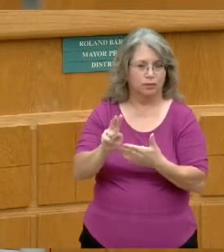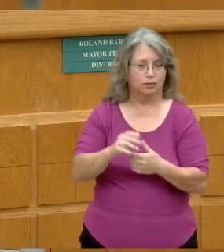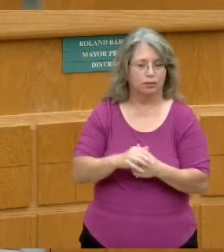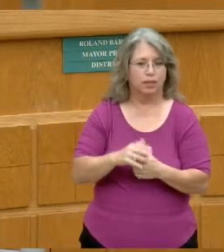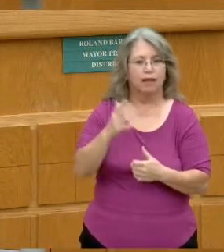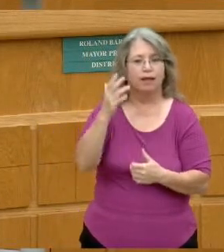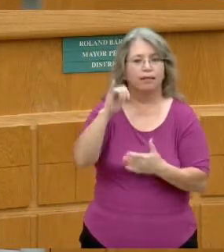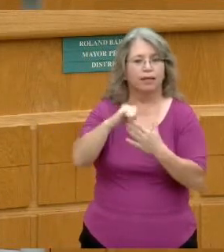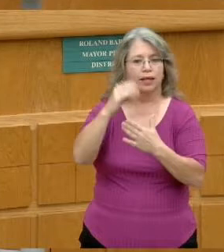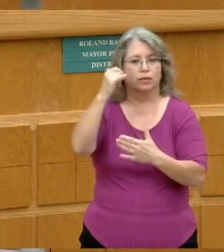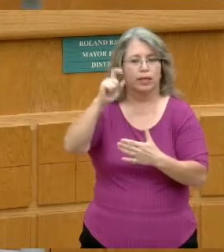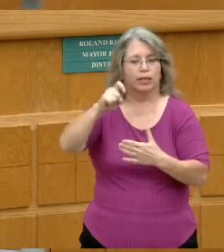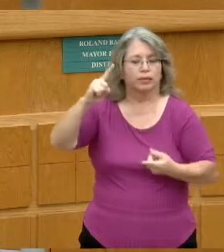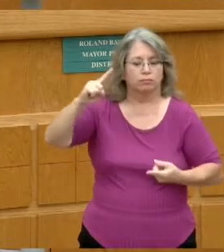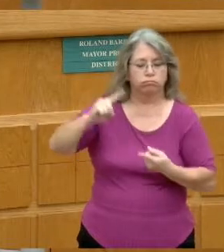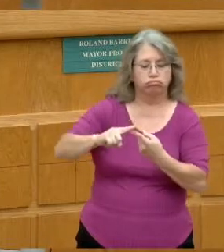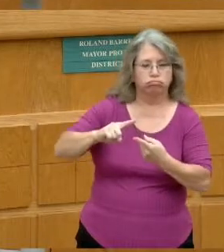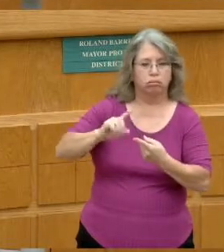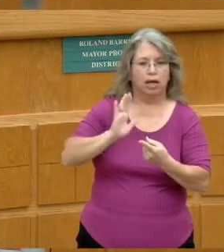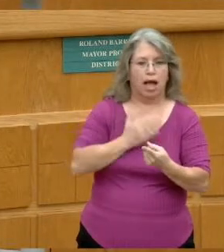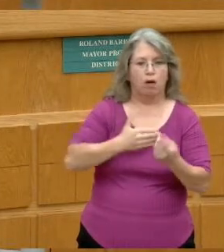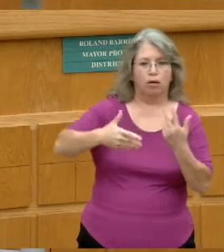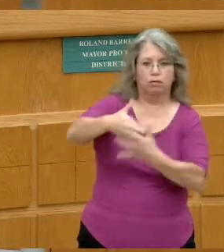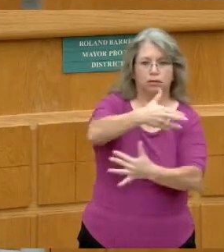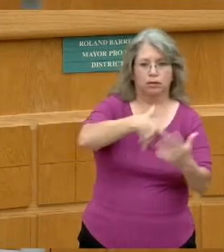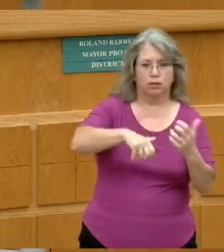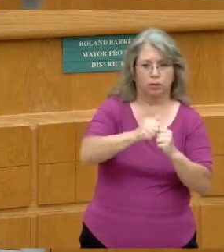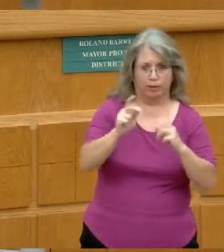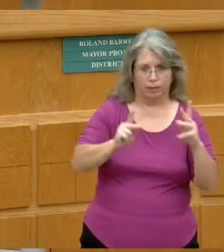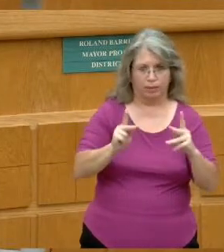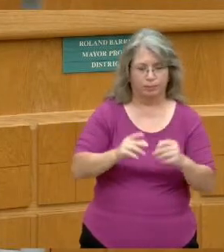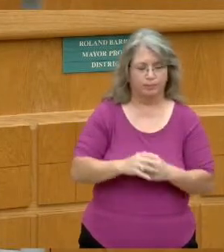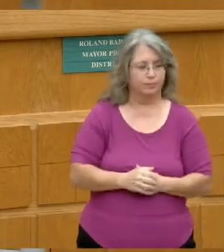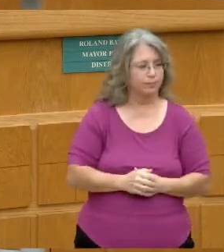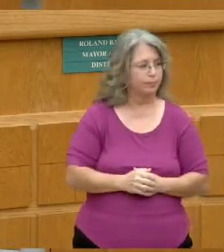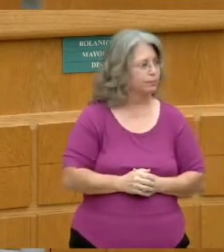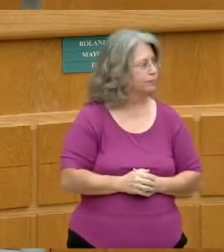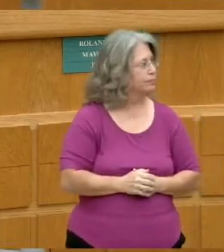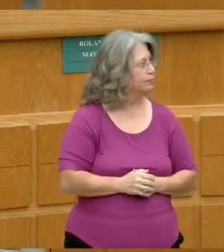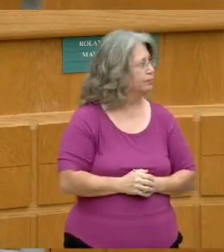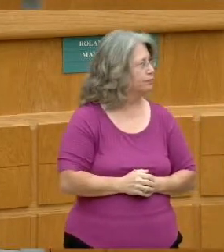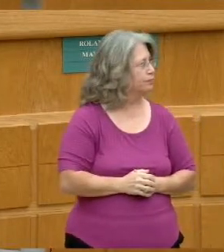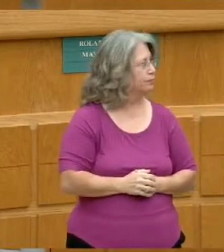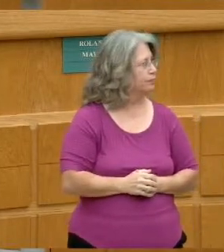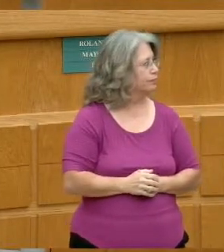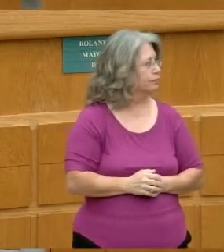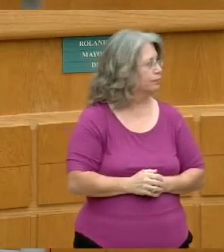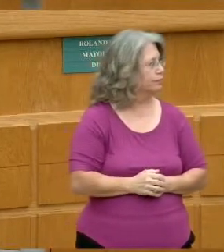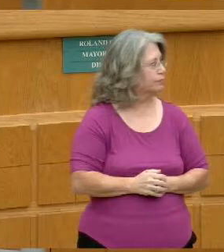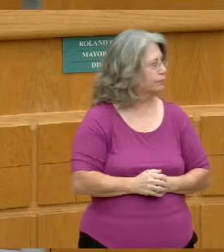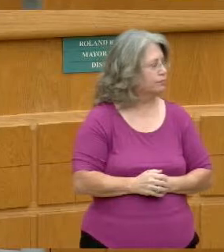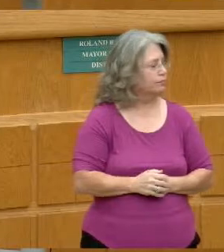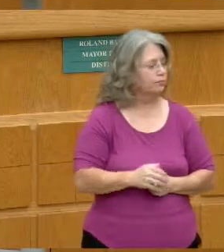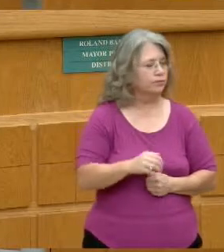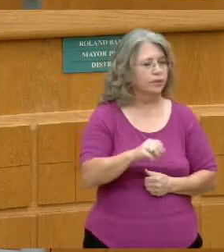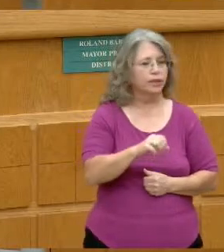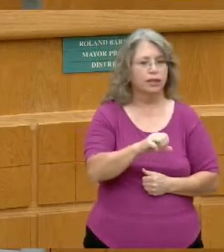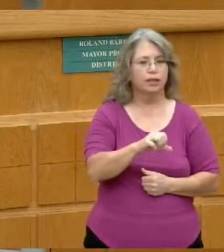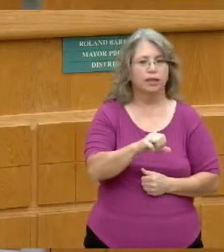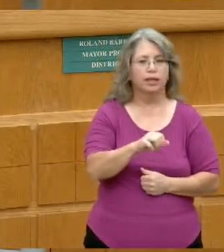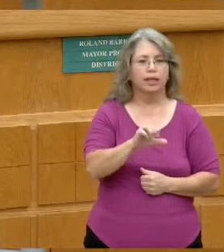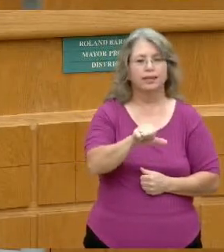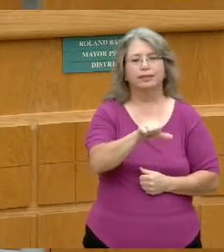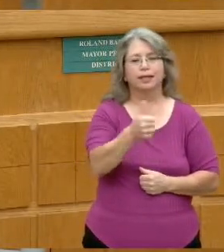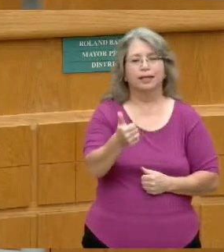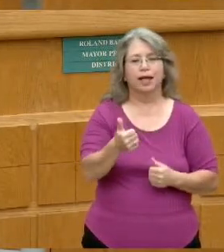And so here's that time lag that I'm pointing out. And so the other thing that you want to point, pay attention to is here's another way to